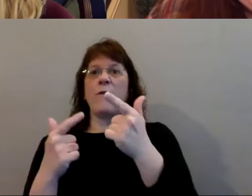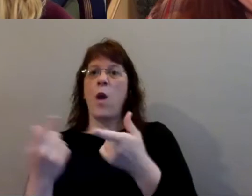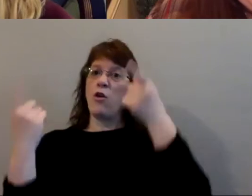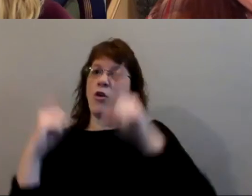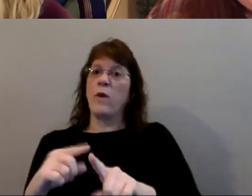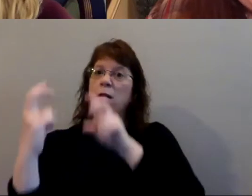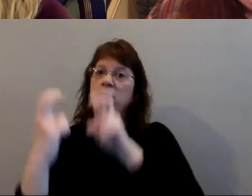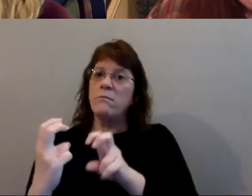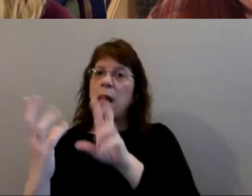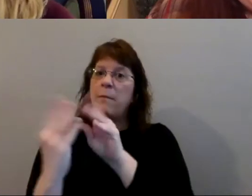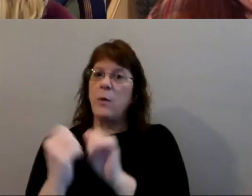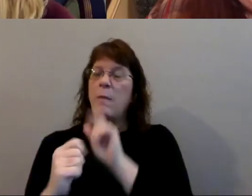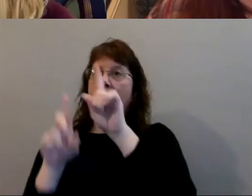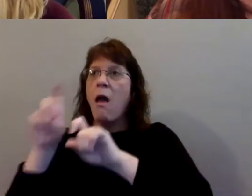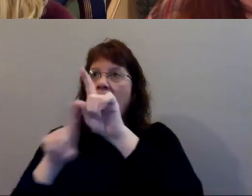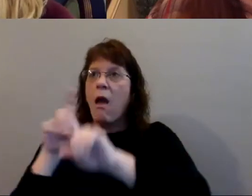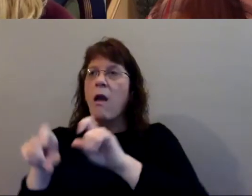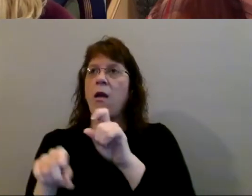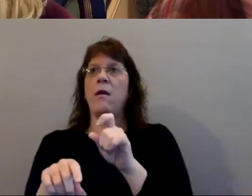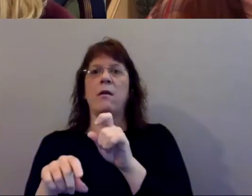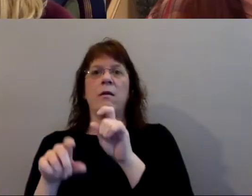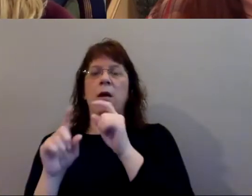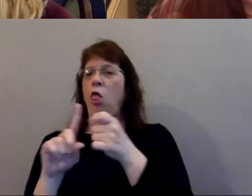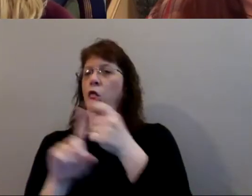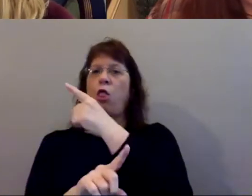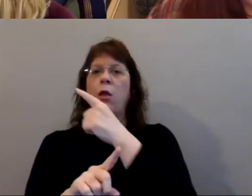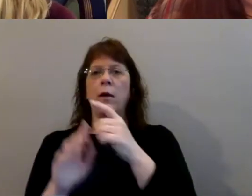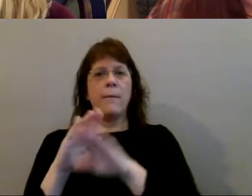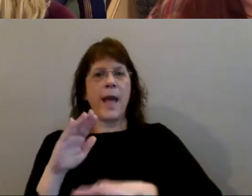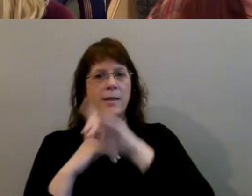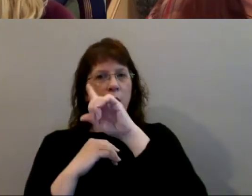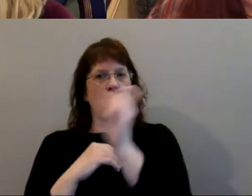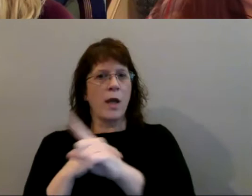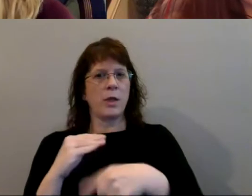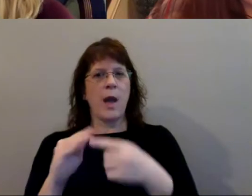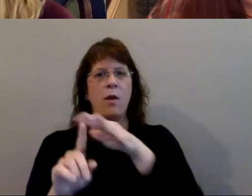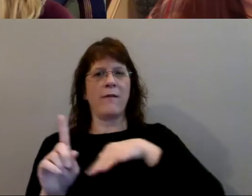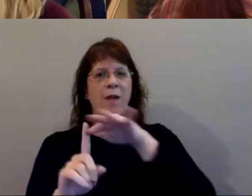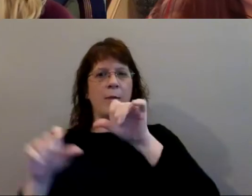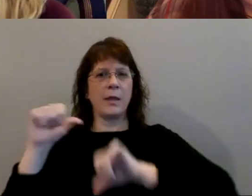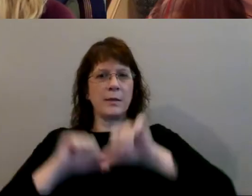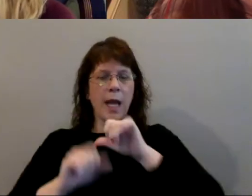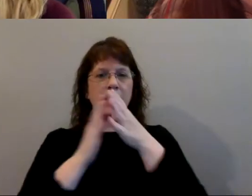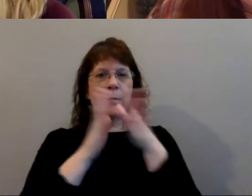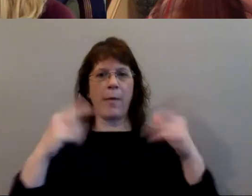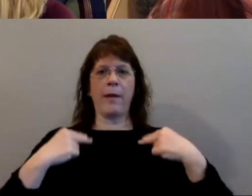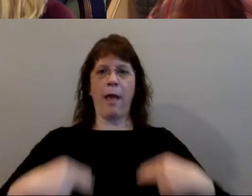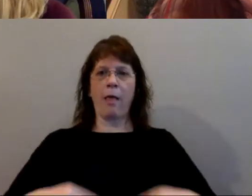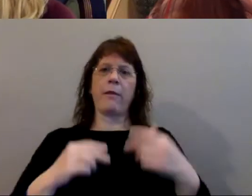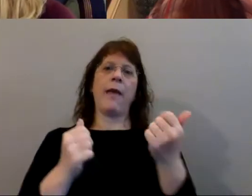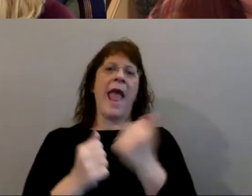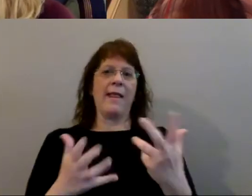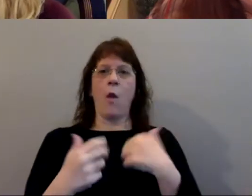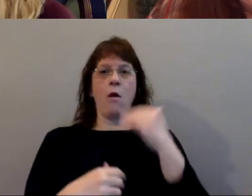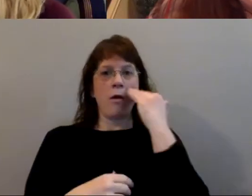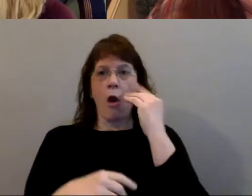me, and asking them absurd basic questions about environmental science and public health and anything I wanted to